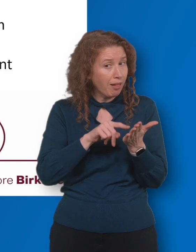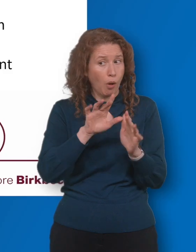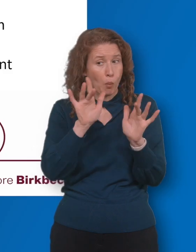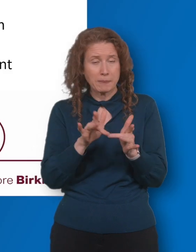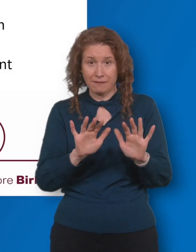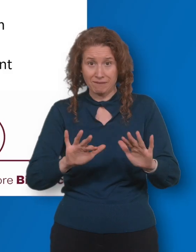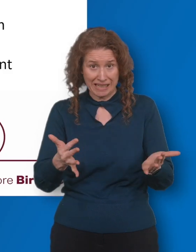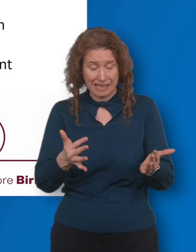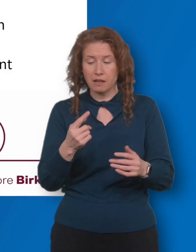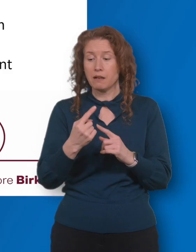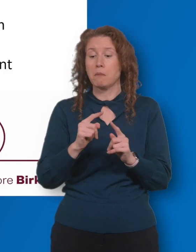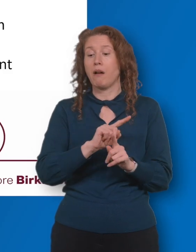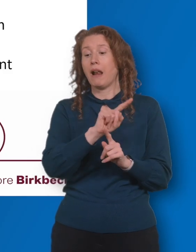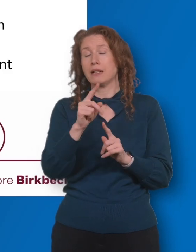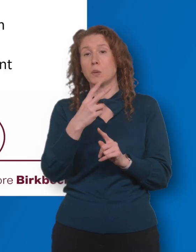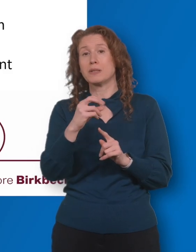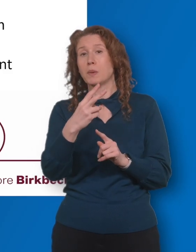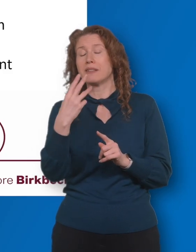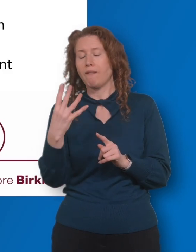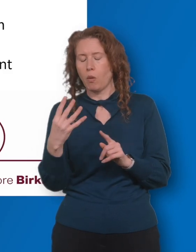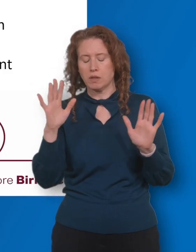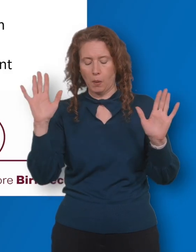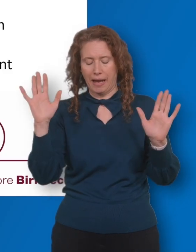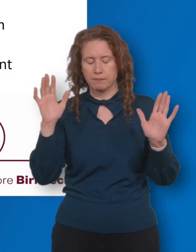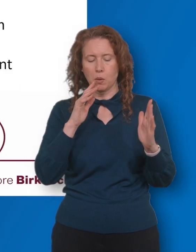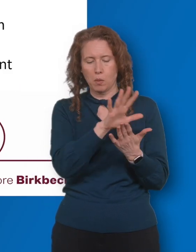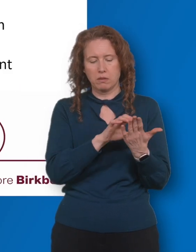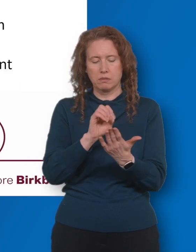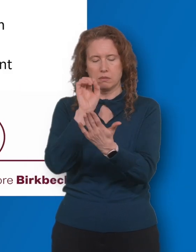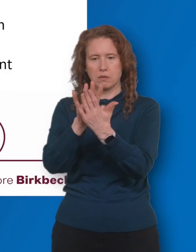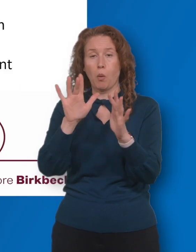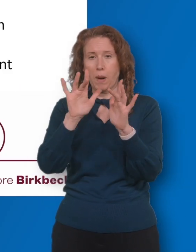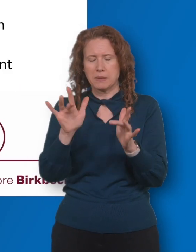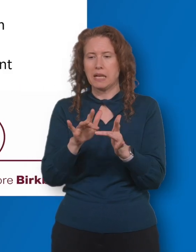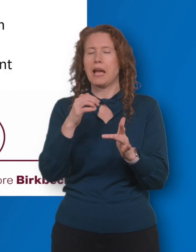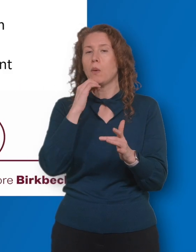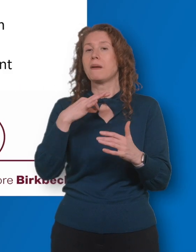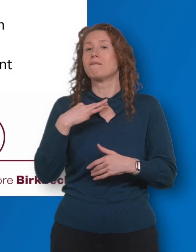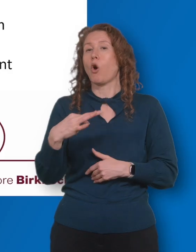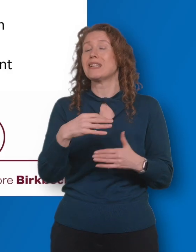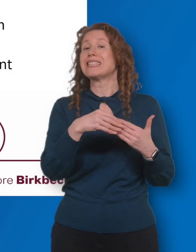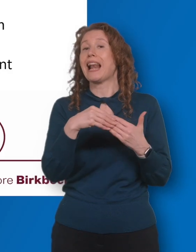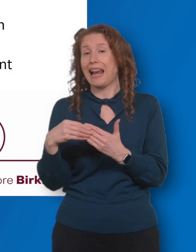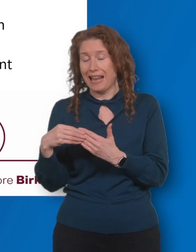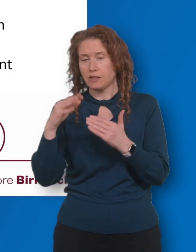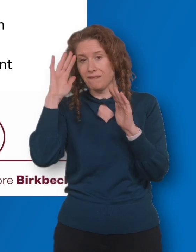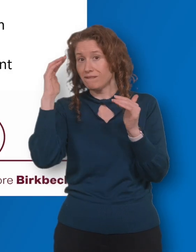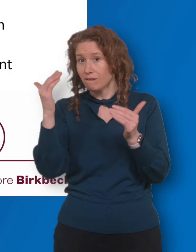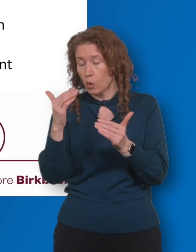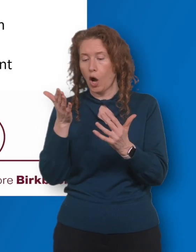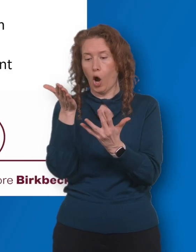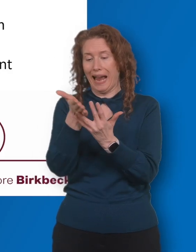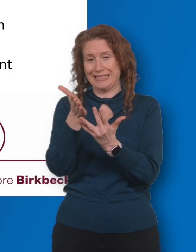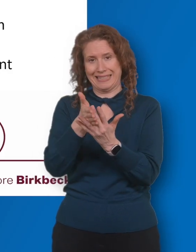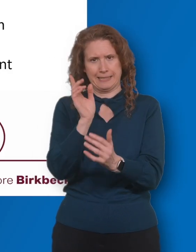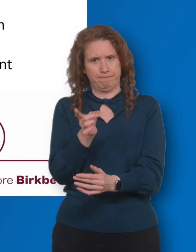in 2024, NIB said, okay, fine, we're going to put this right. It's going to be volunteer-led, focus on accessibility. We're going to